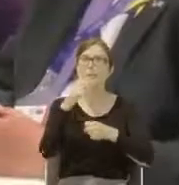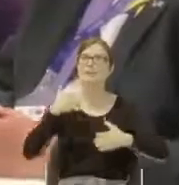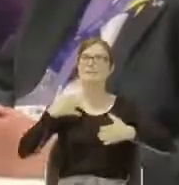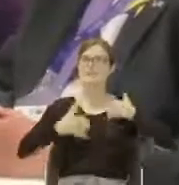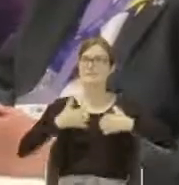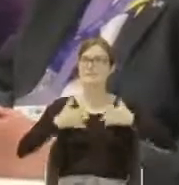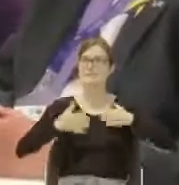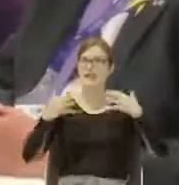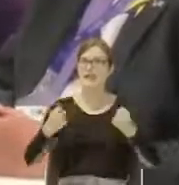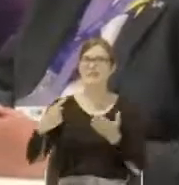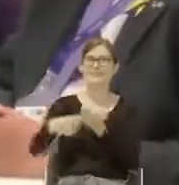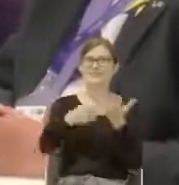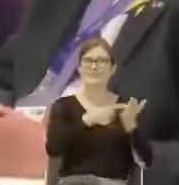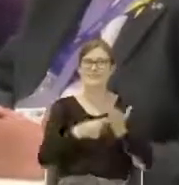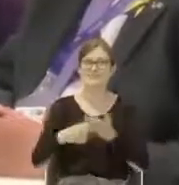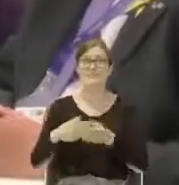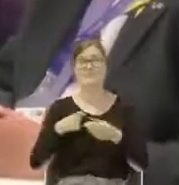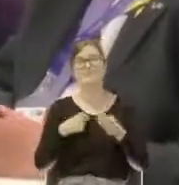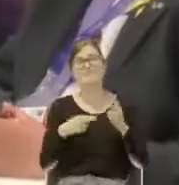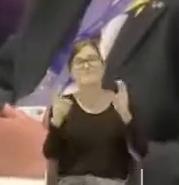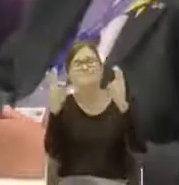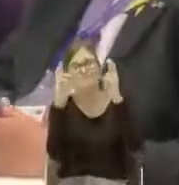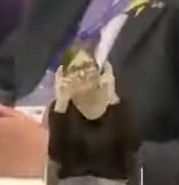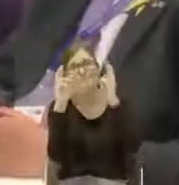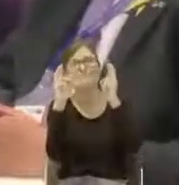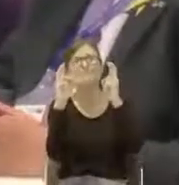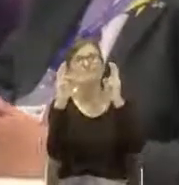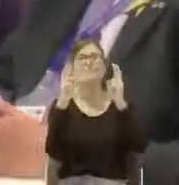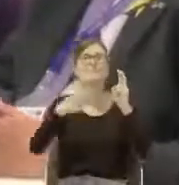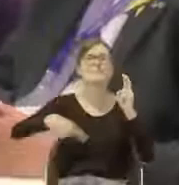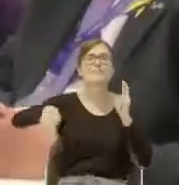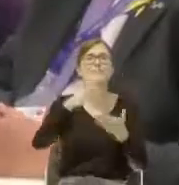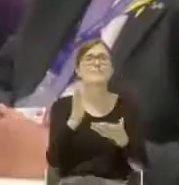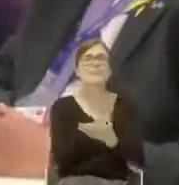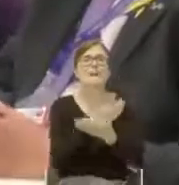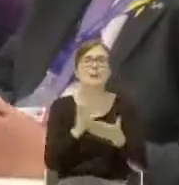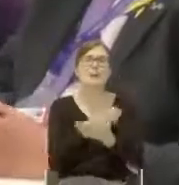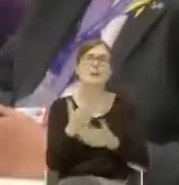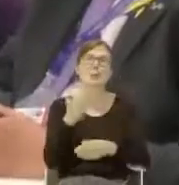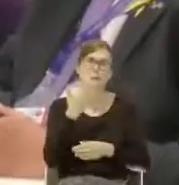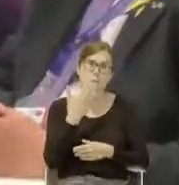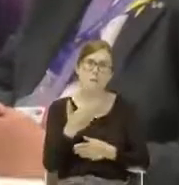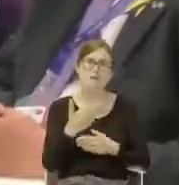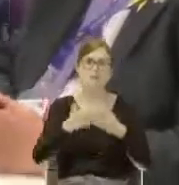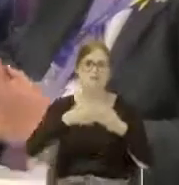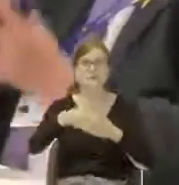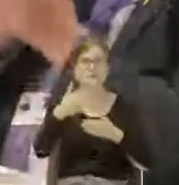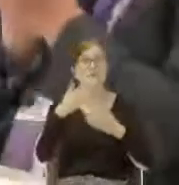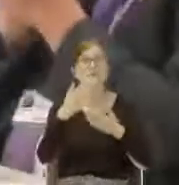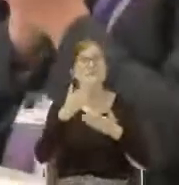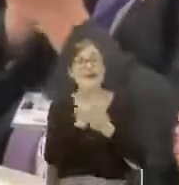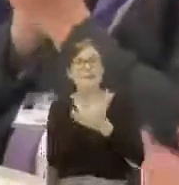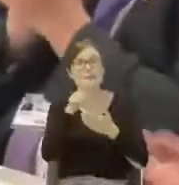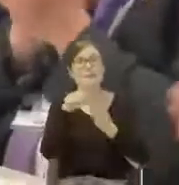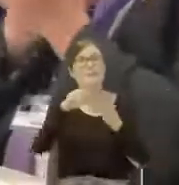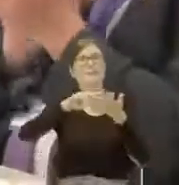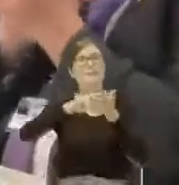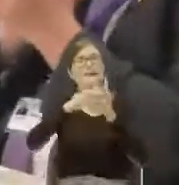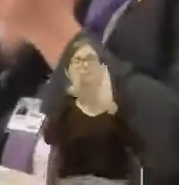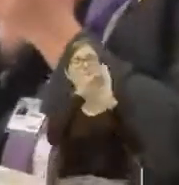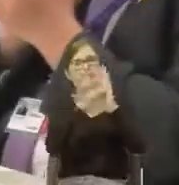action plan and strong declared action from the local and regional government. Thank you so much. Over to you, media.